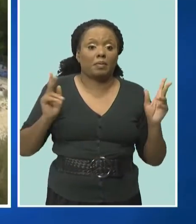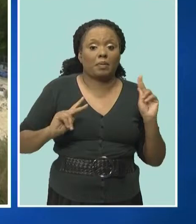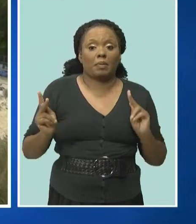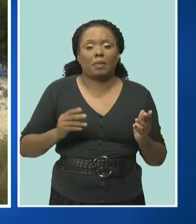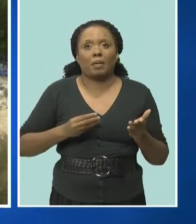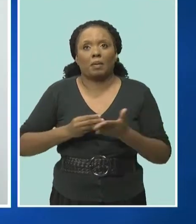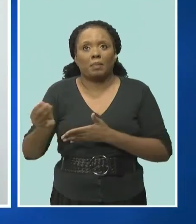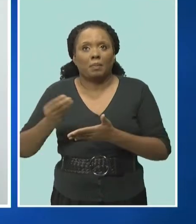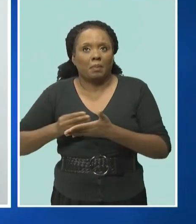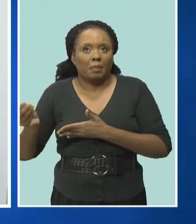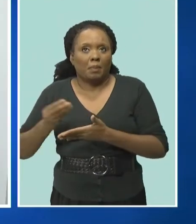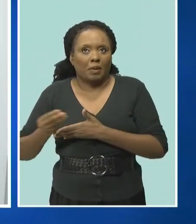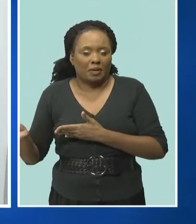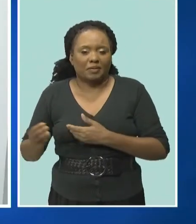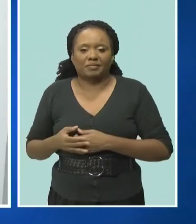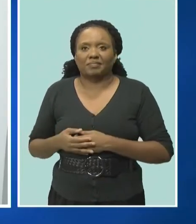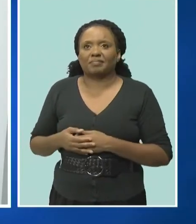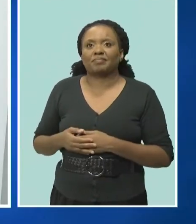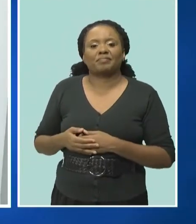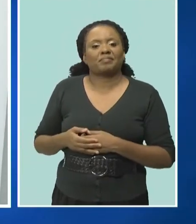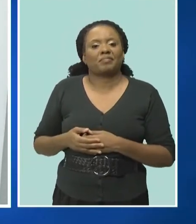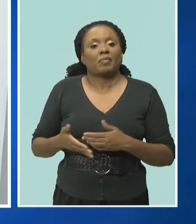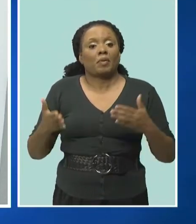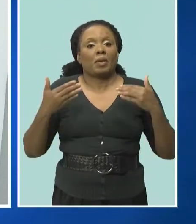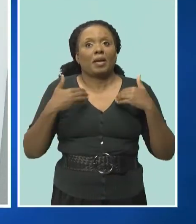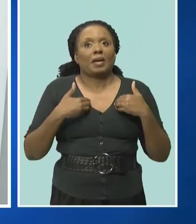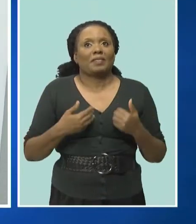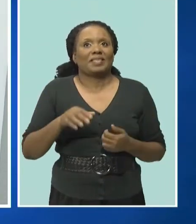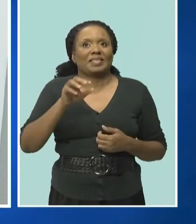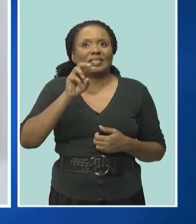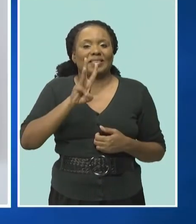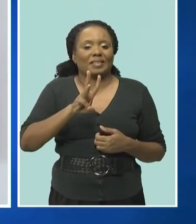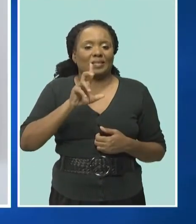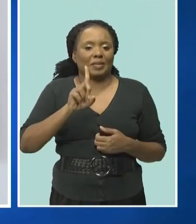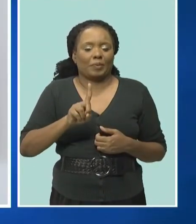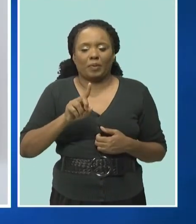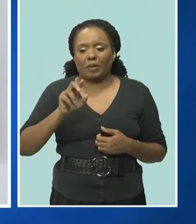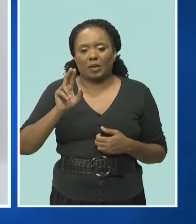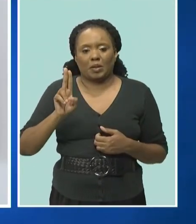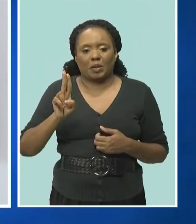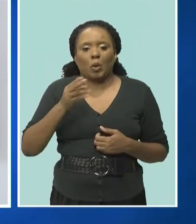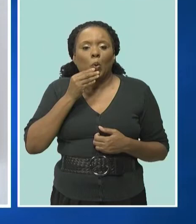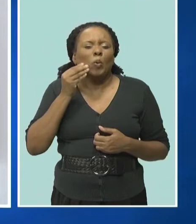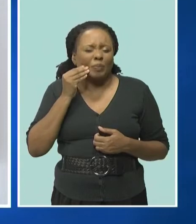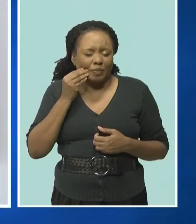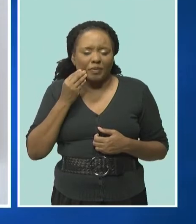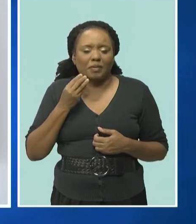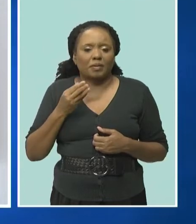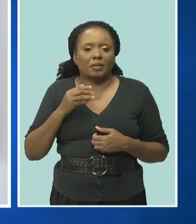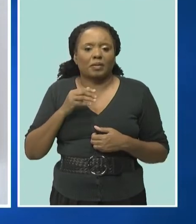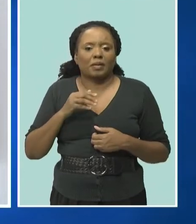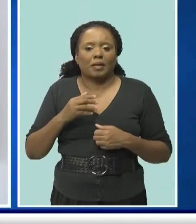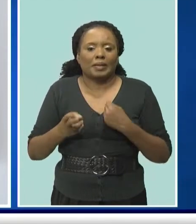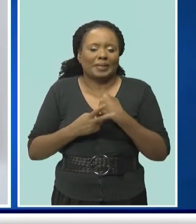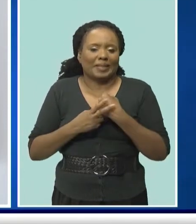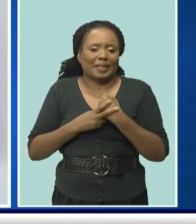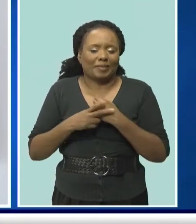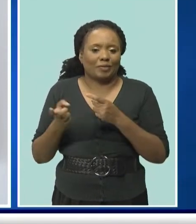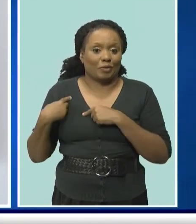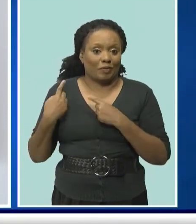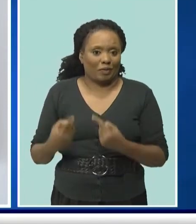the values. We have 61 units so far reserved, reservations for 61